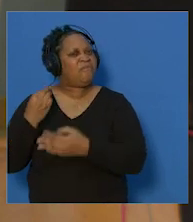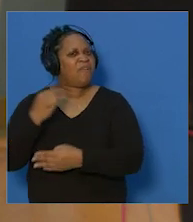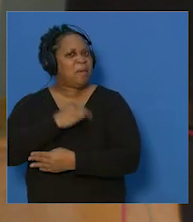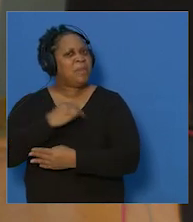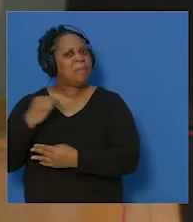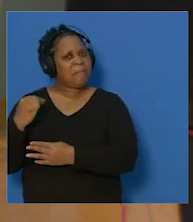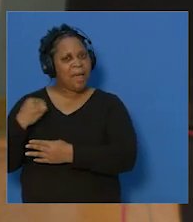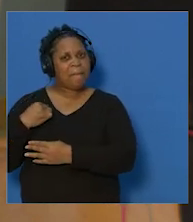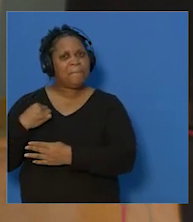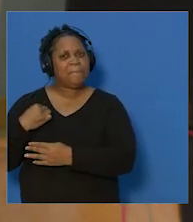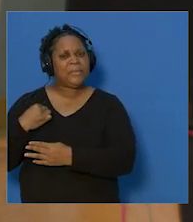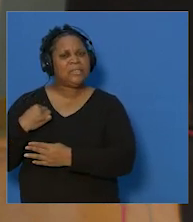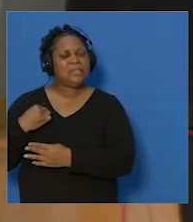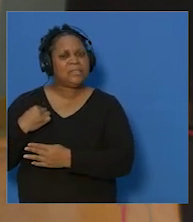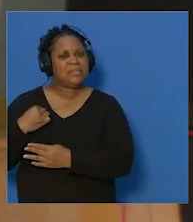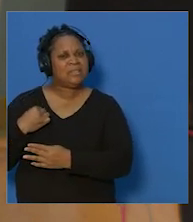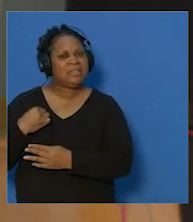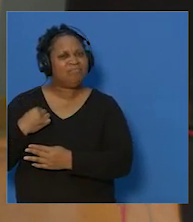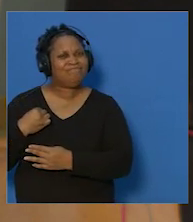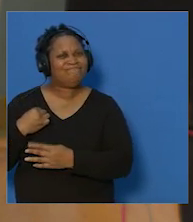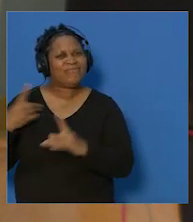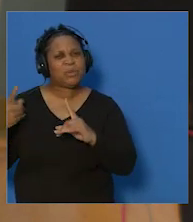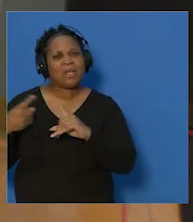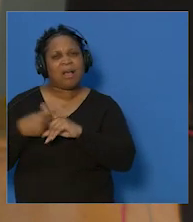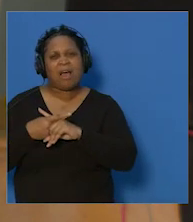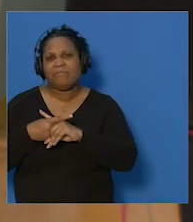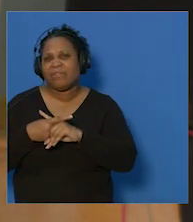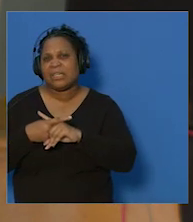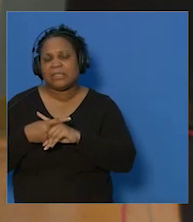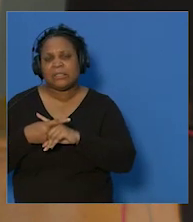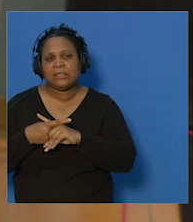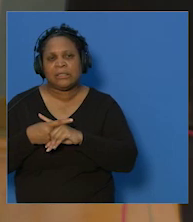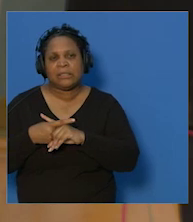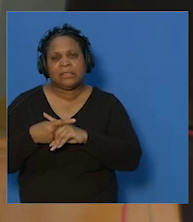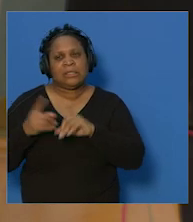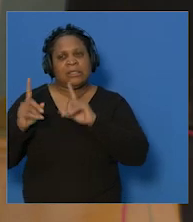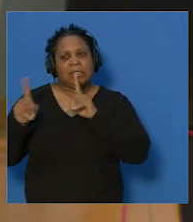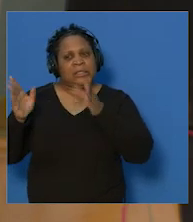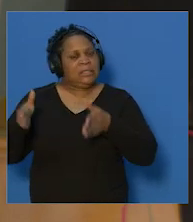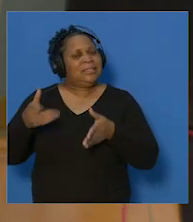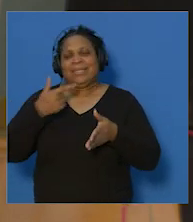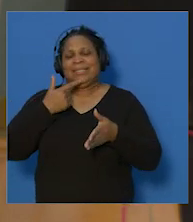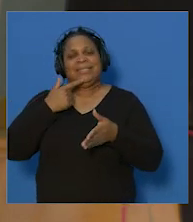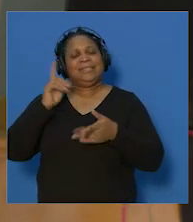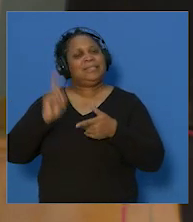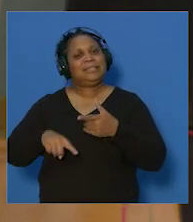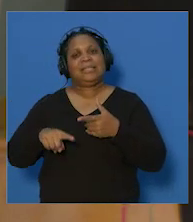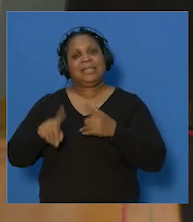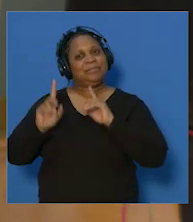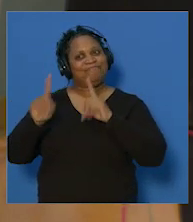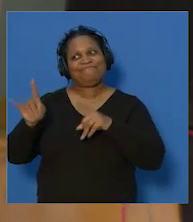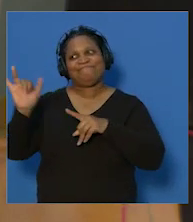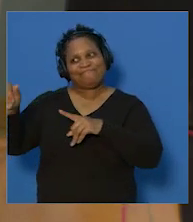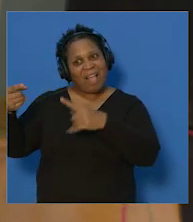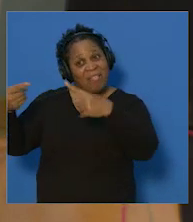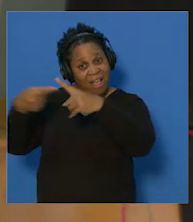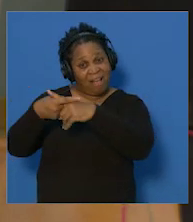was a conflict. I can't speak to that conflict, but what I can speak to is that the